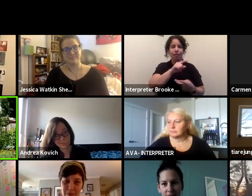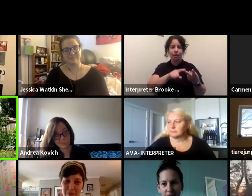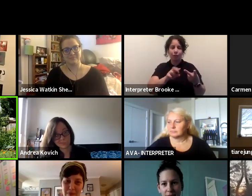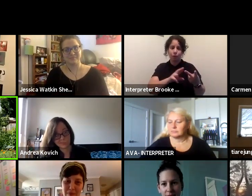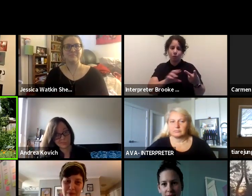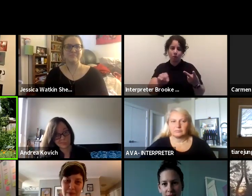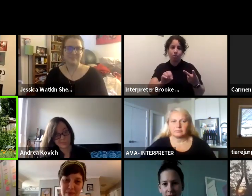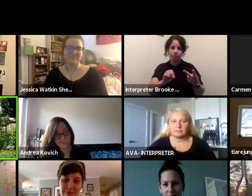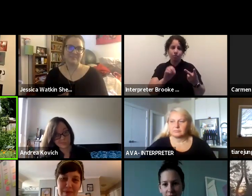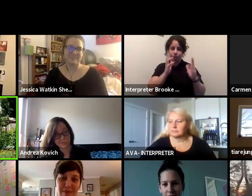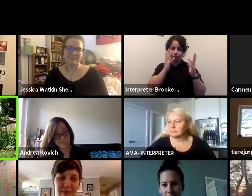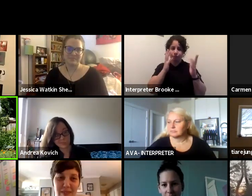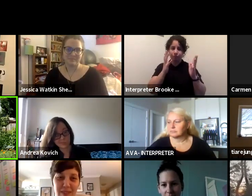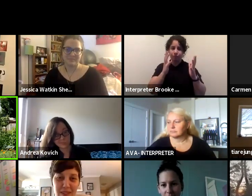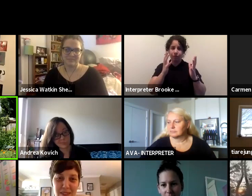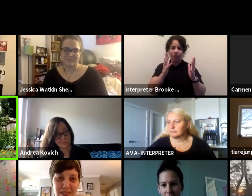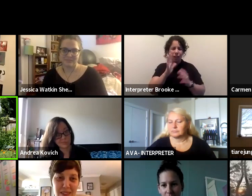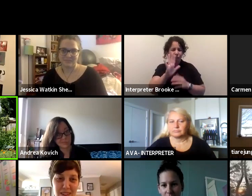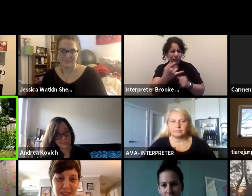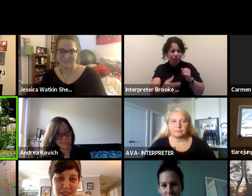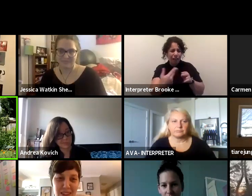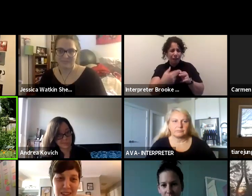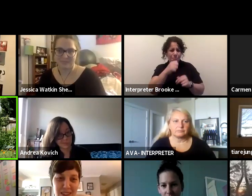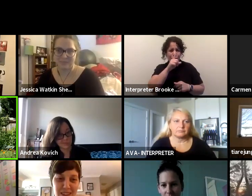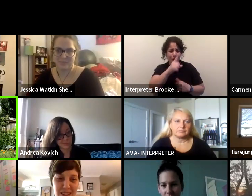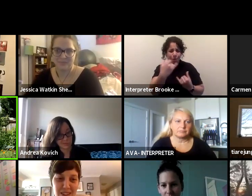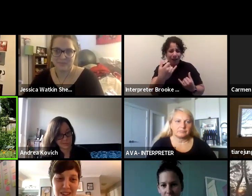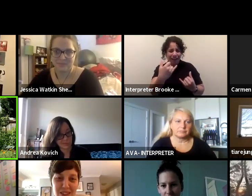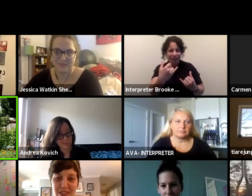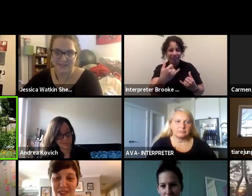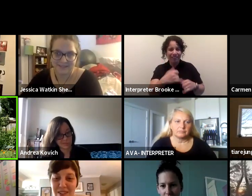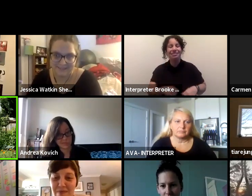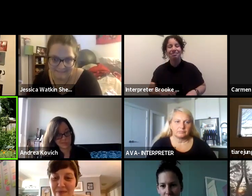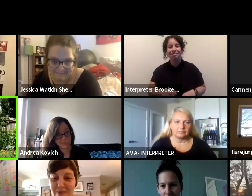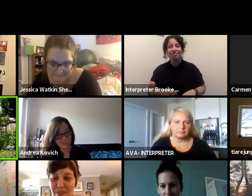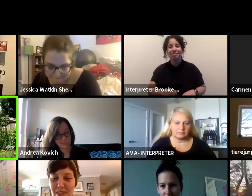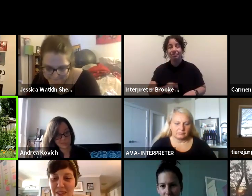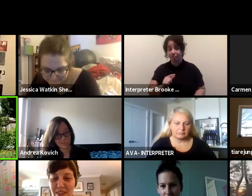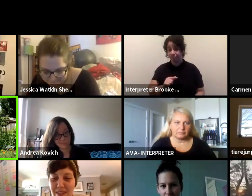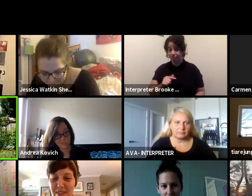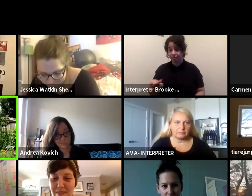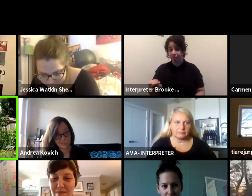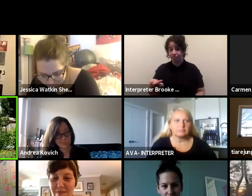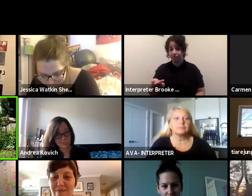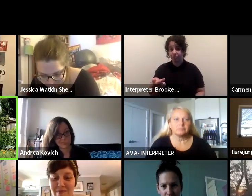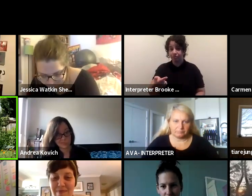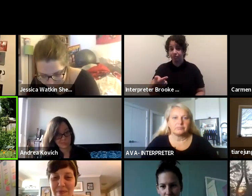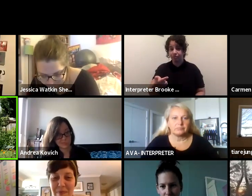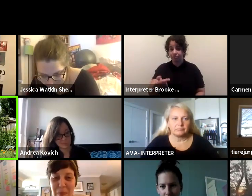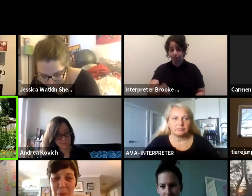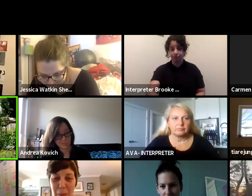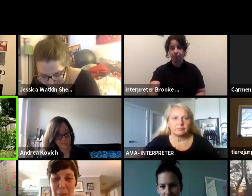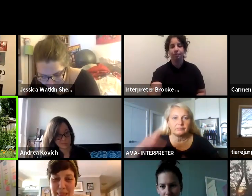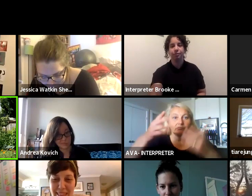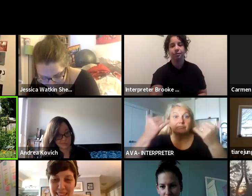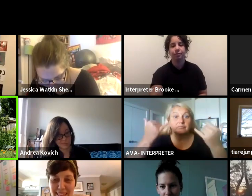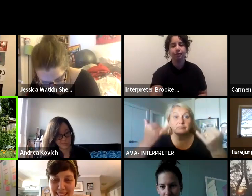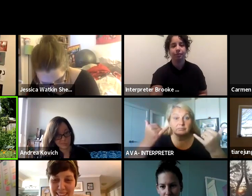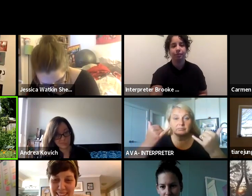Esselin. I don't know what your last name is in this moment. Oh, yes, George Warren. Thank you,